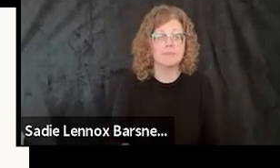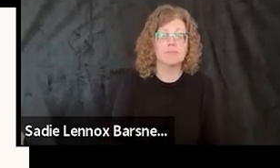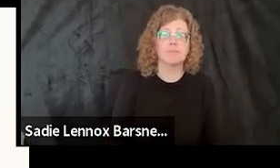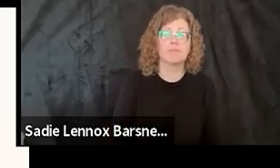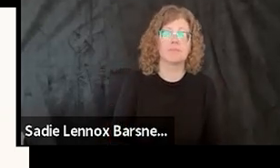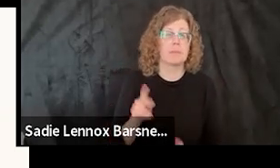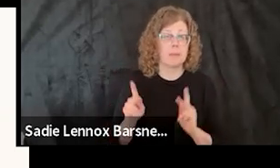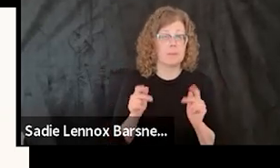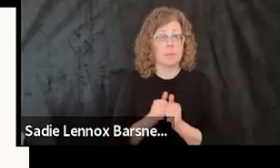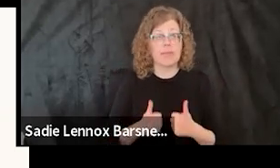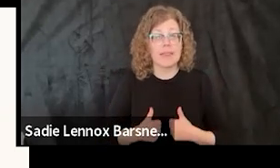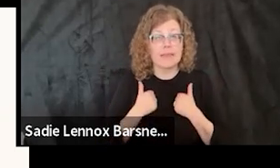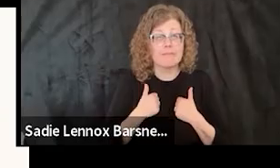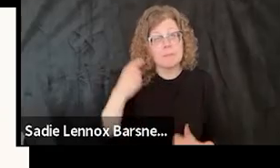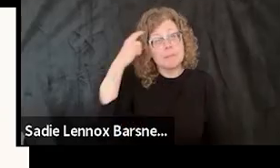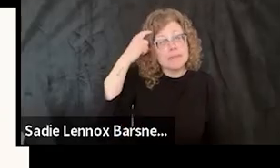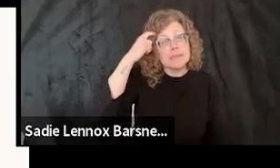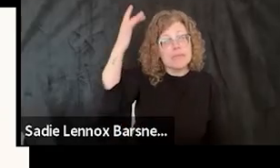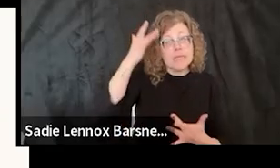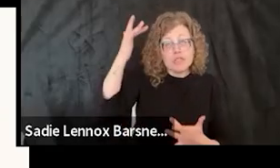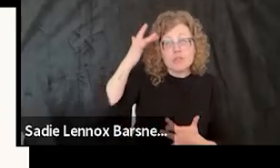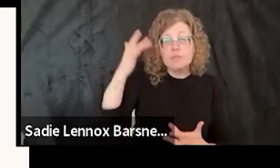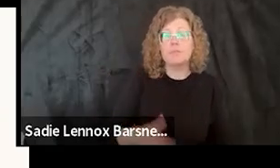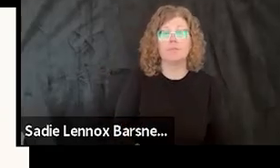with mental illness, and to us